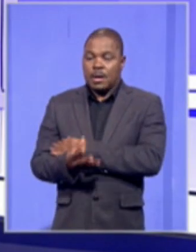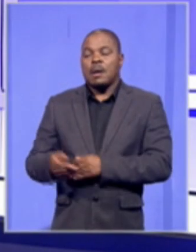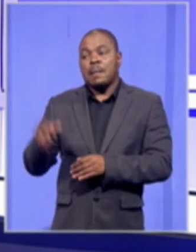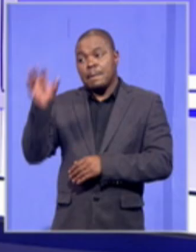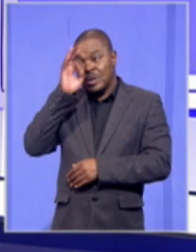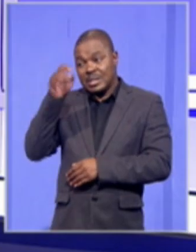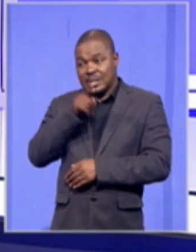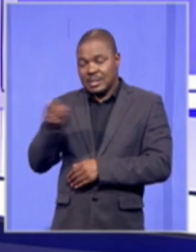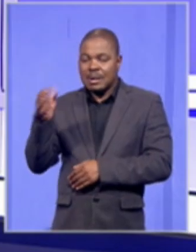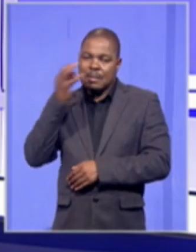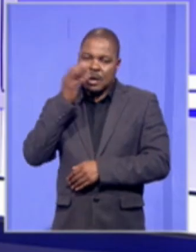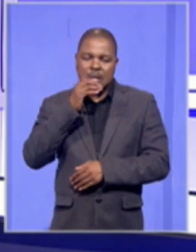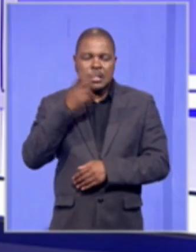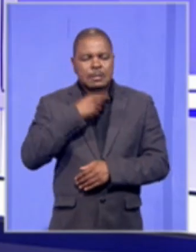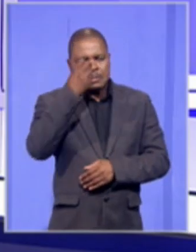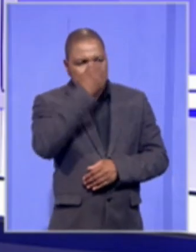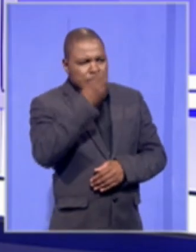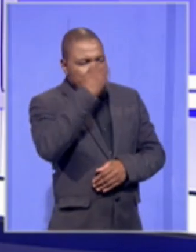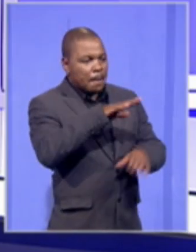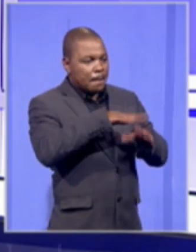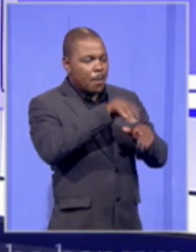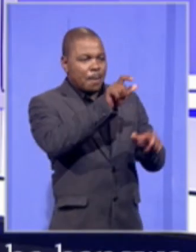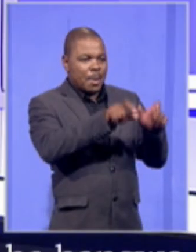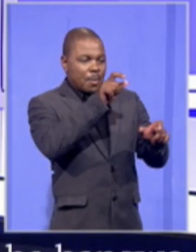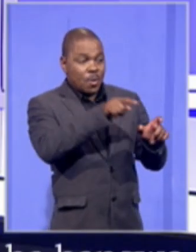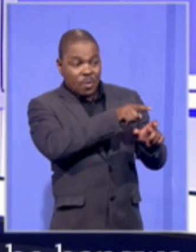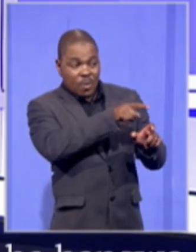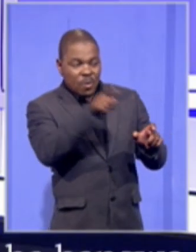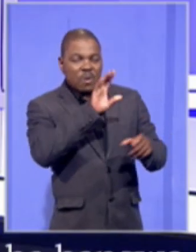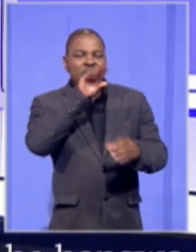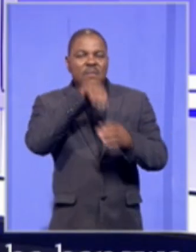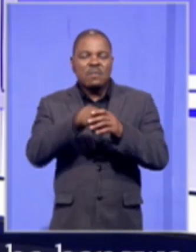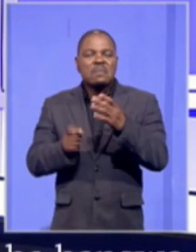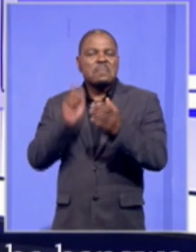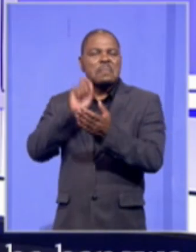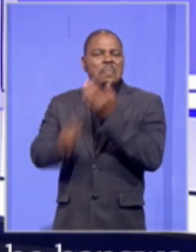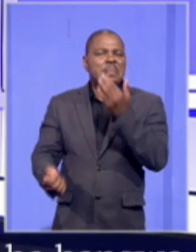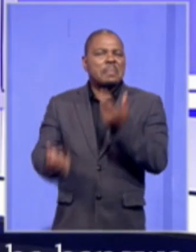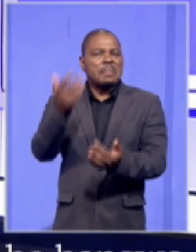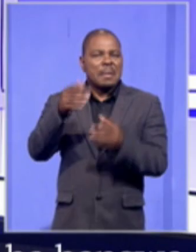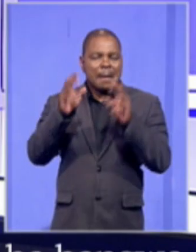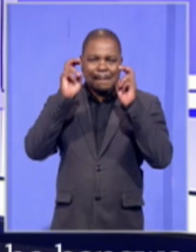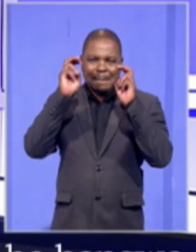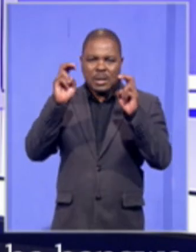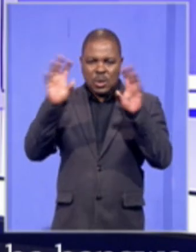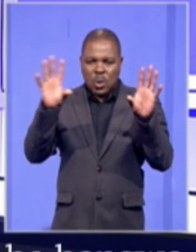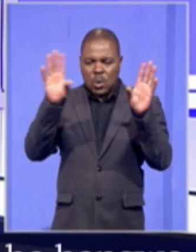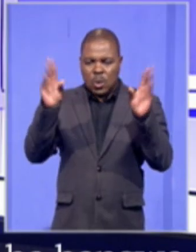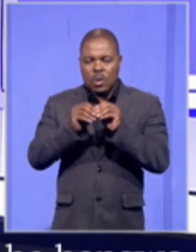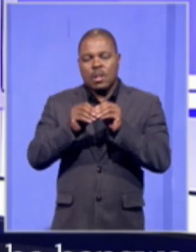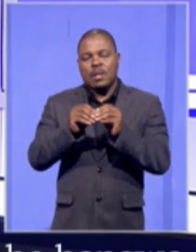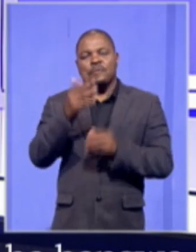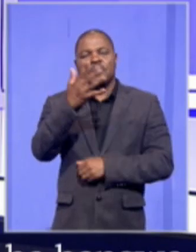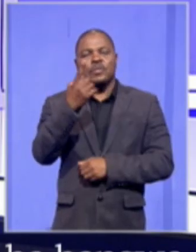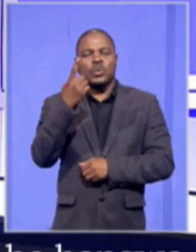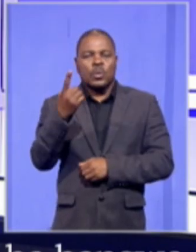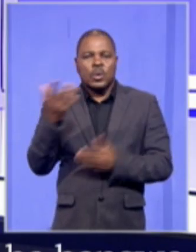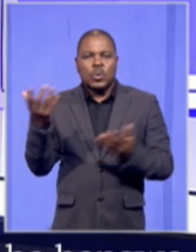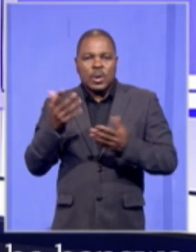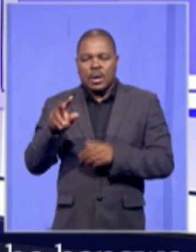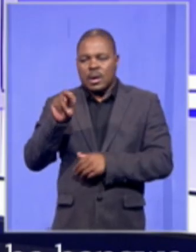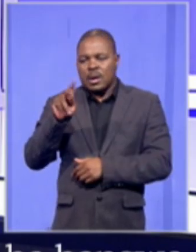ya go golegwa bagonlo la ba bangwe ba go dumelago e beele karolo ya go tšhungwa ga dipese tše 50 tša khamphani ya Patco ka seleteng